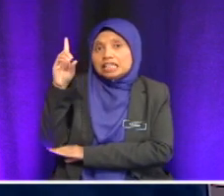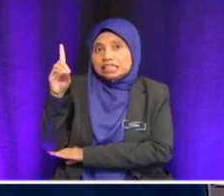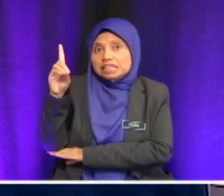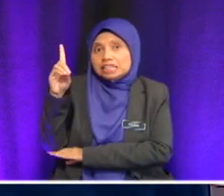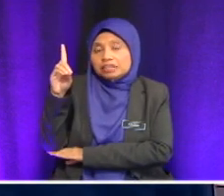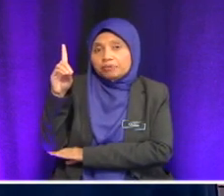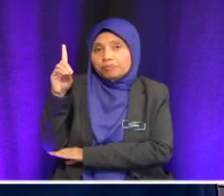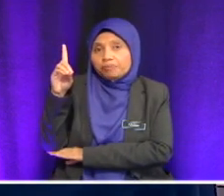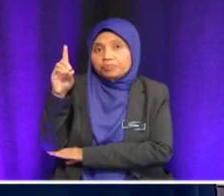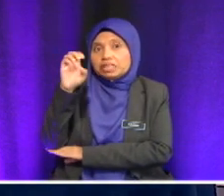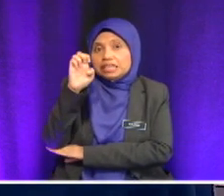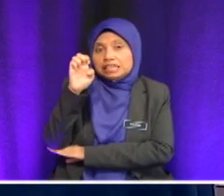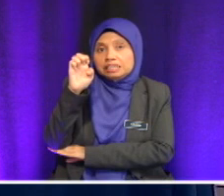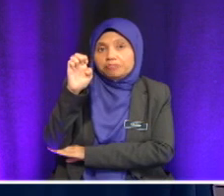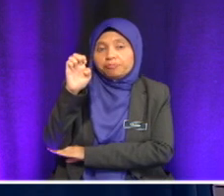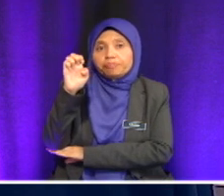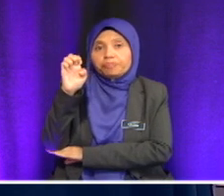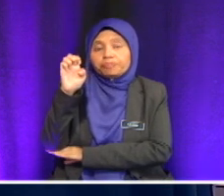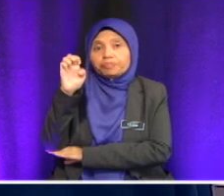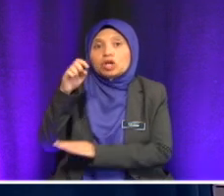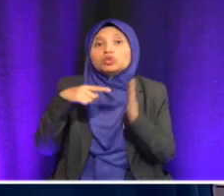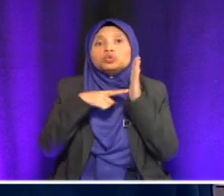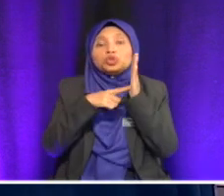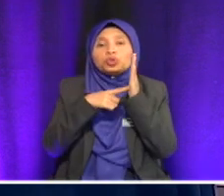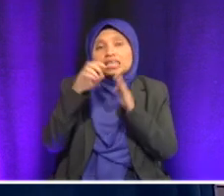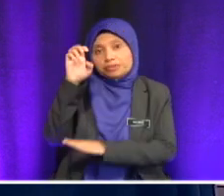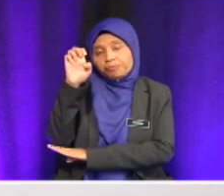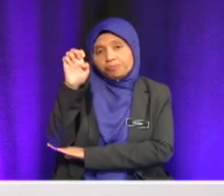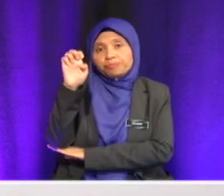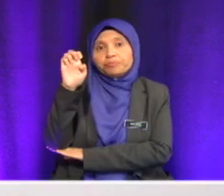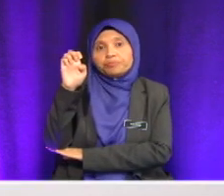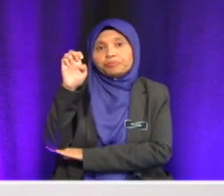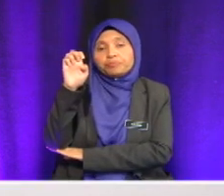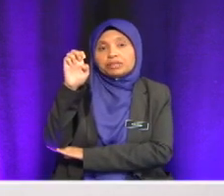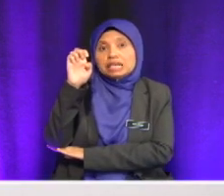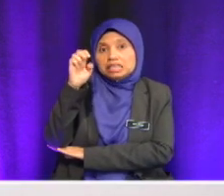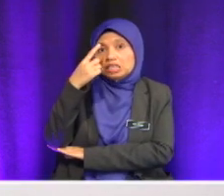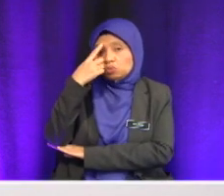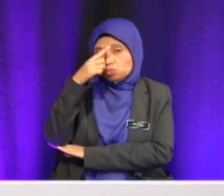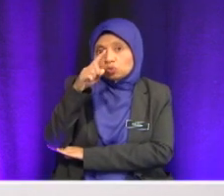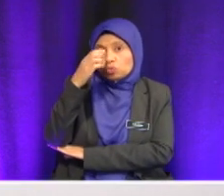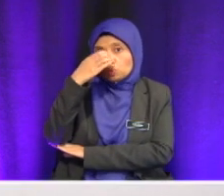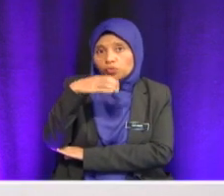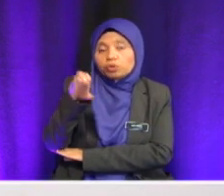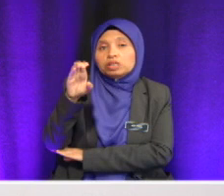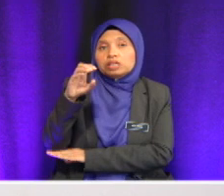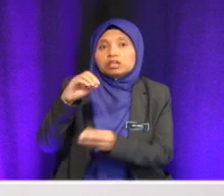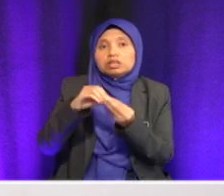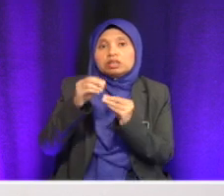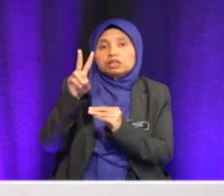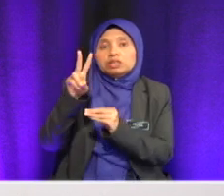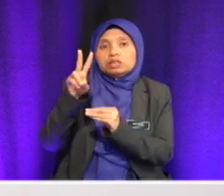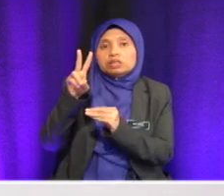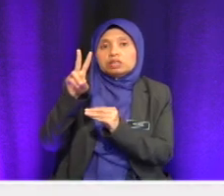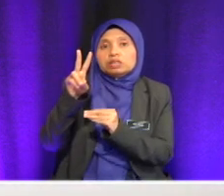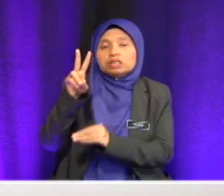students. Show me your letter E. Where's your letter E? Yes. E for elephant. Okay. And if they think the statement is related to a crow, they are